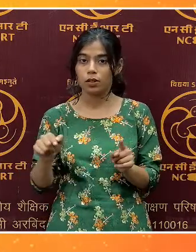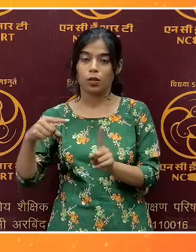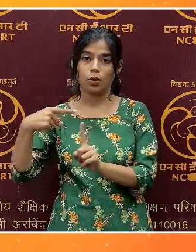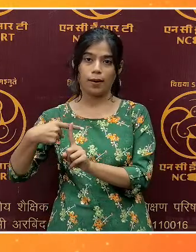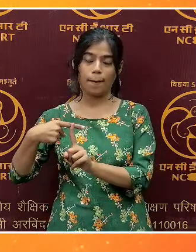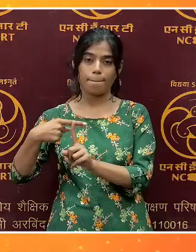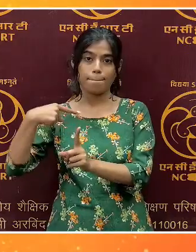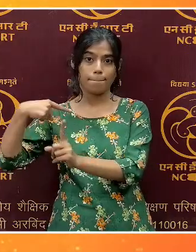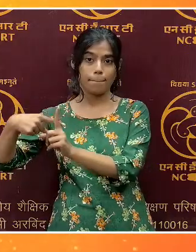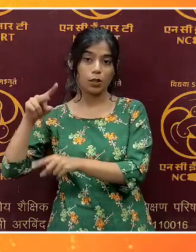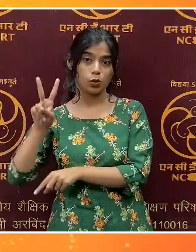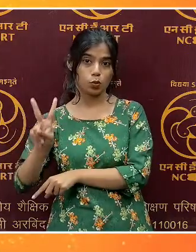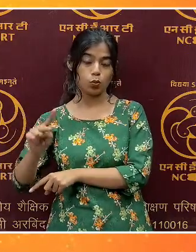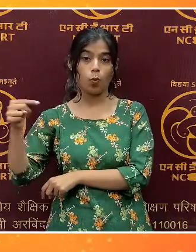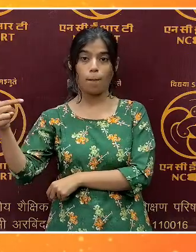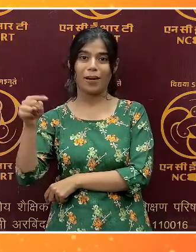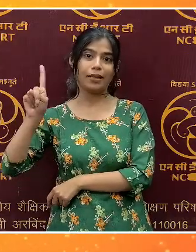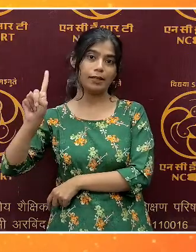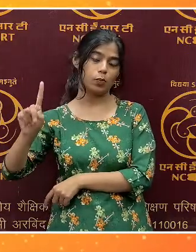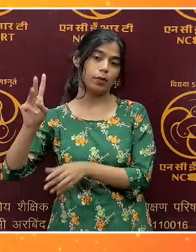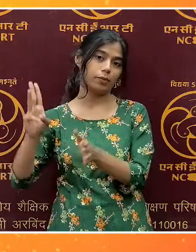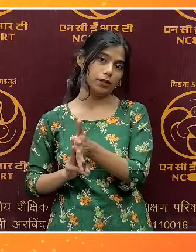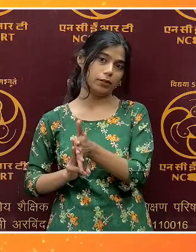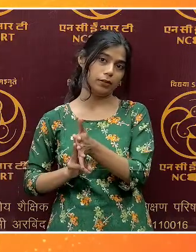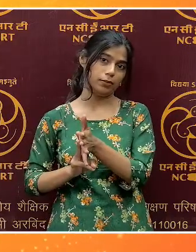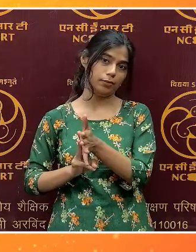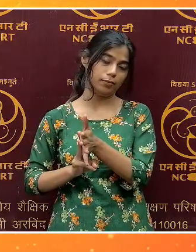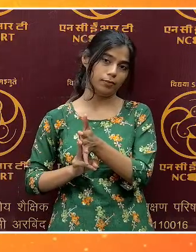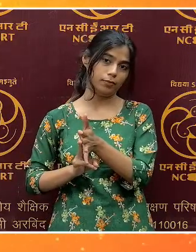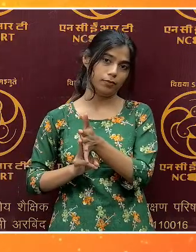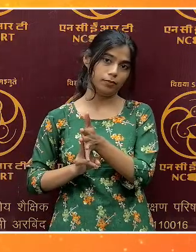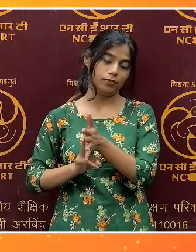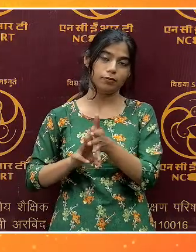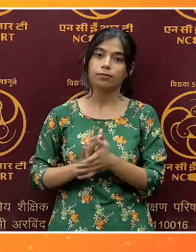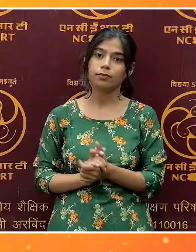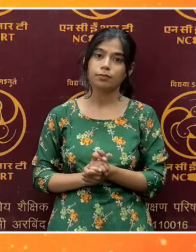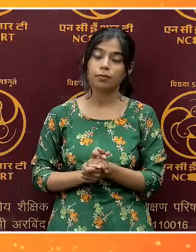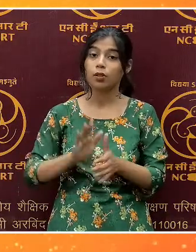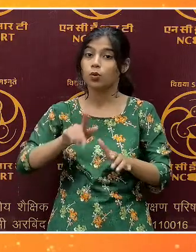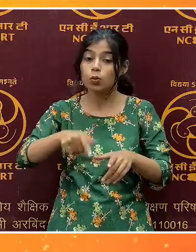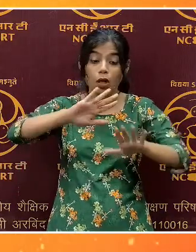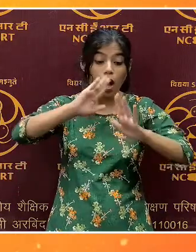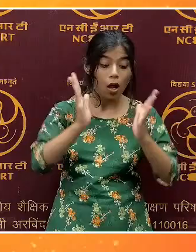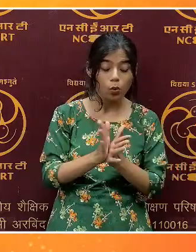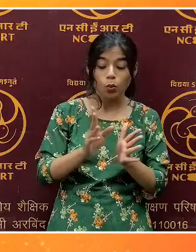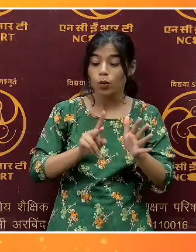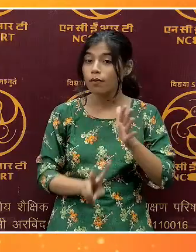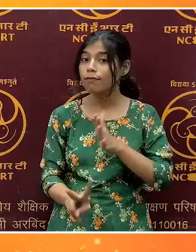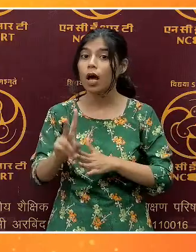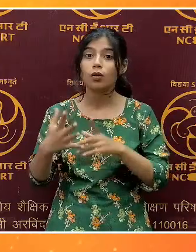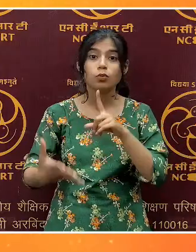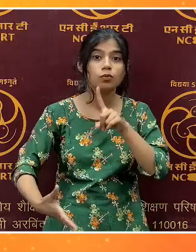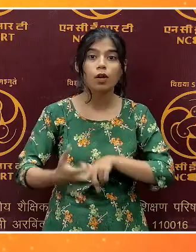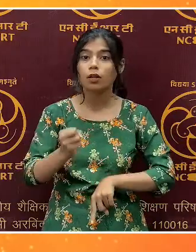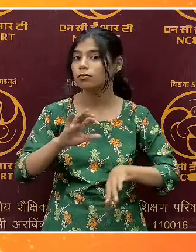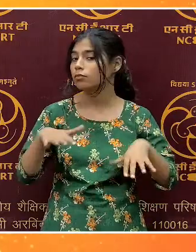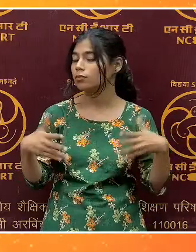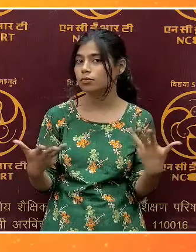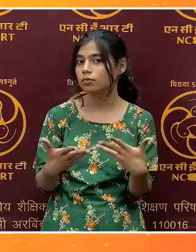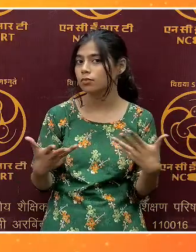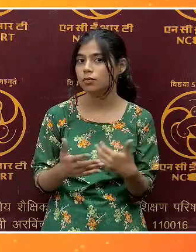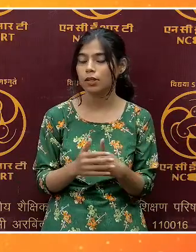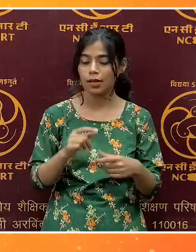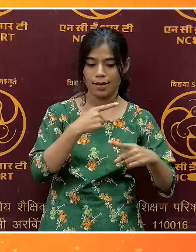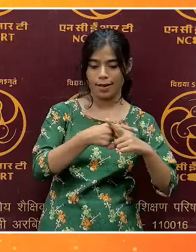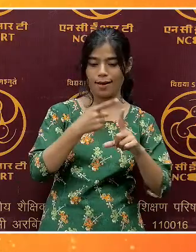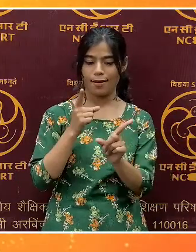+2 meter -1 meter. We have to mark its final position. So, what we will do is, in this